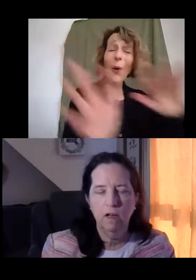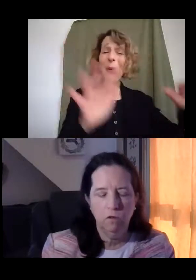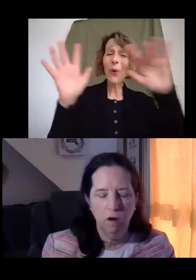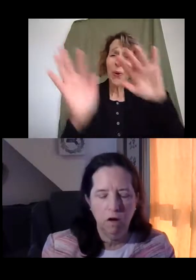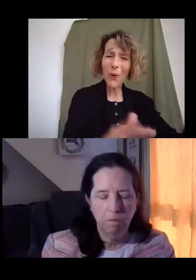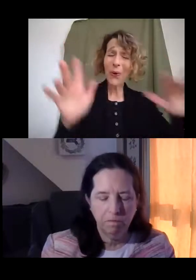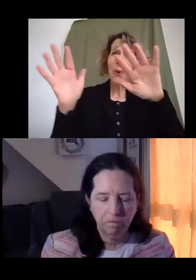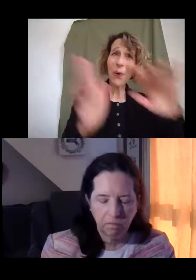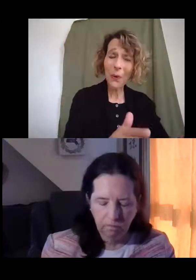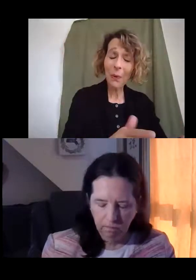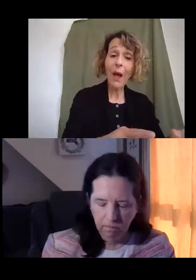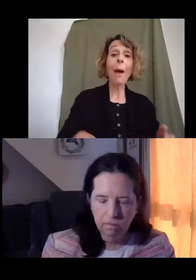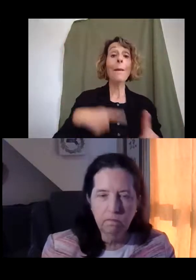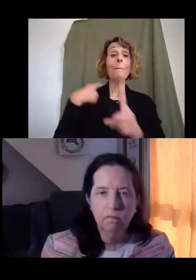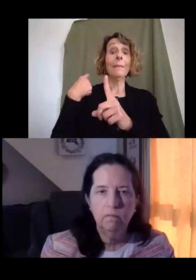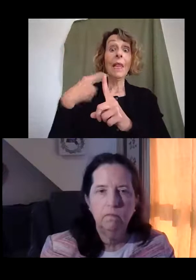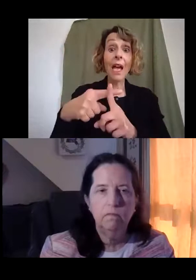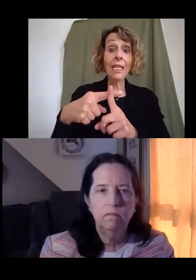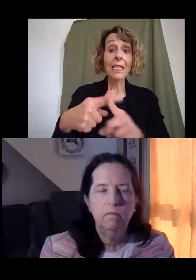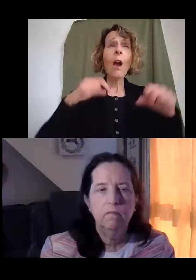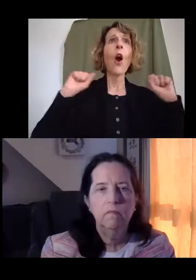year as well.